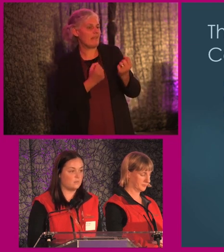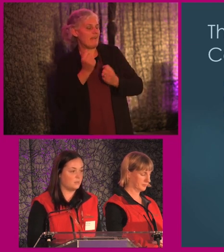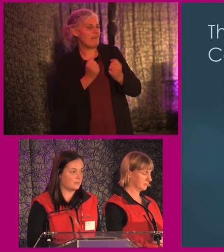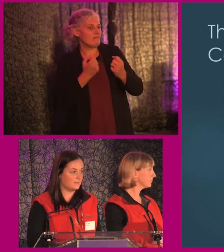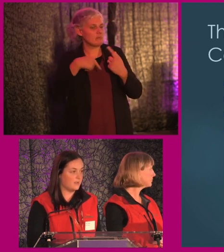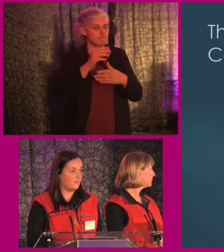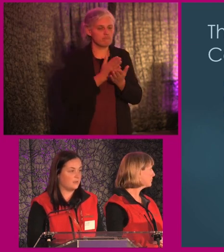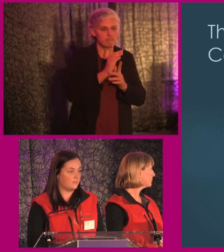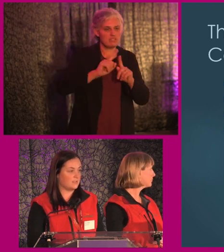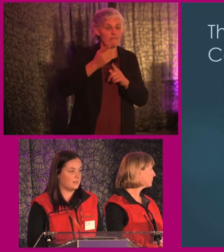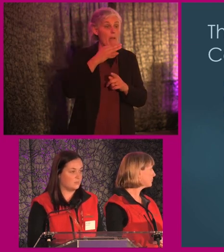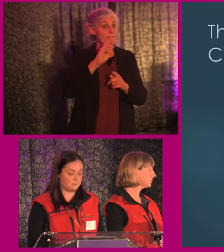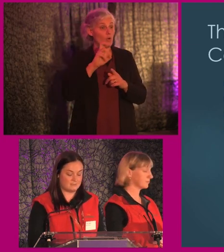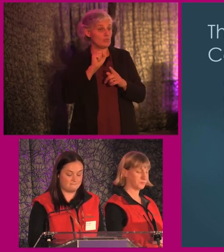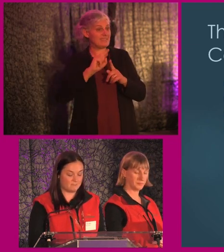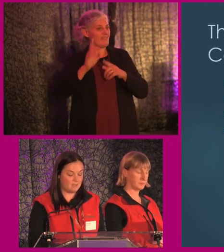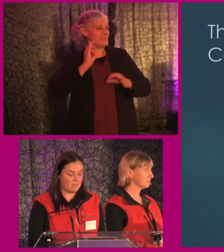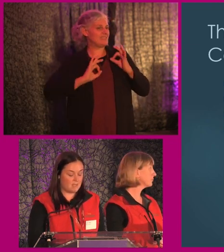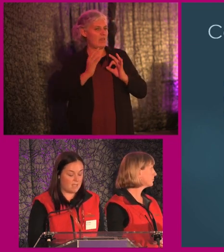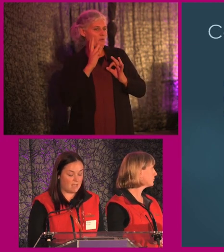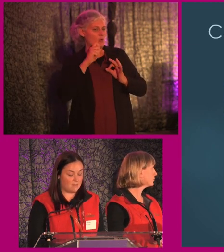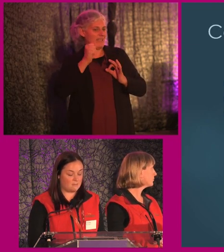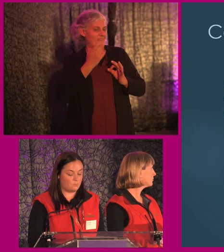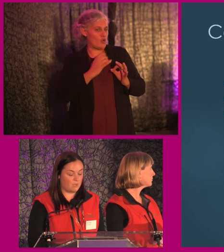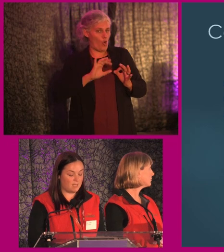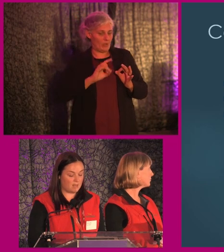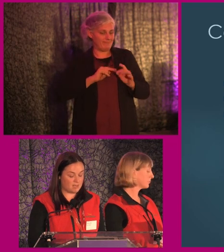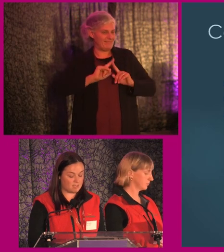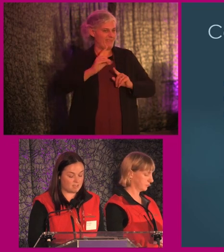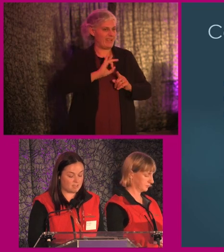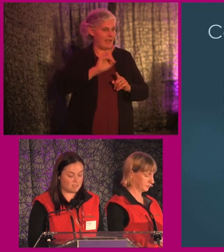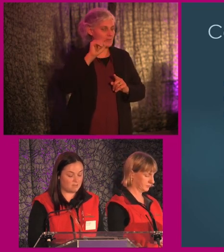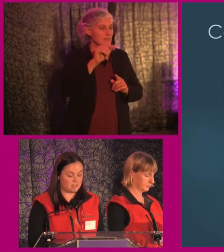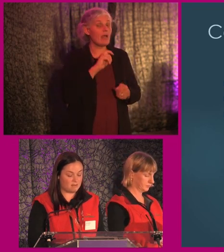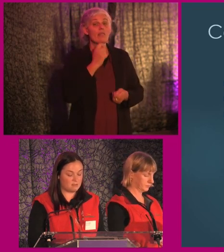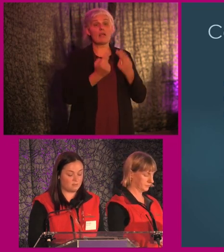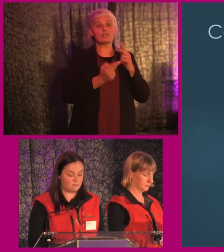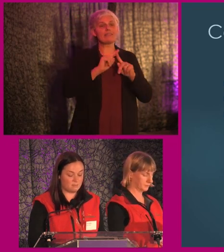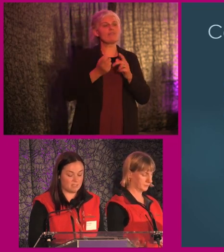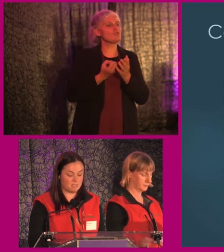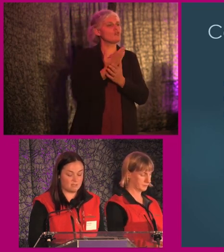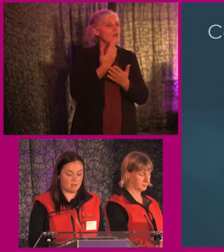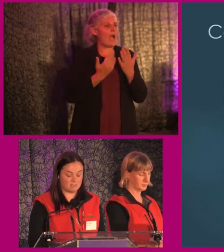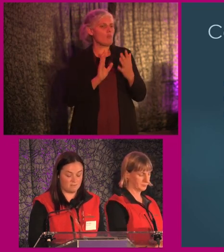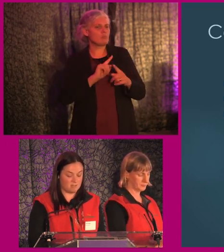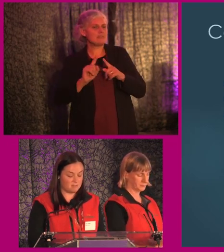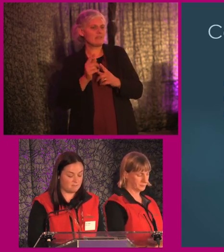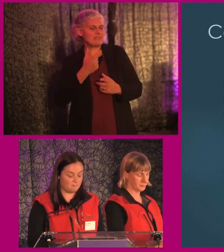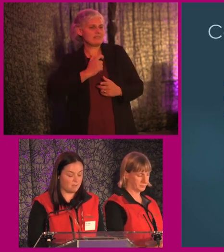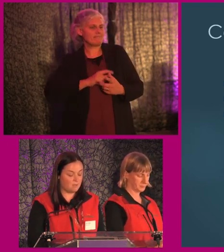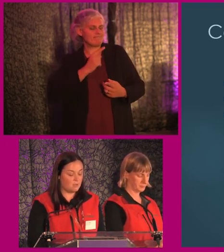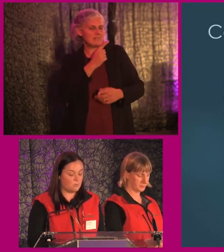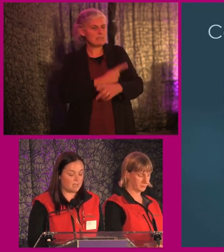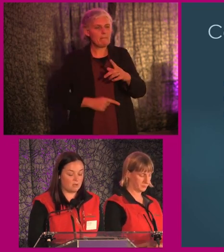unlike Dublin Bus. There are different styles of buses. We then had to assess the different scenarios for different abilities on said vehicles.